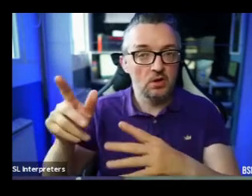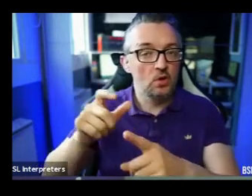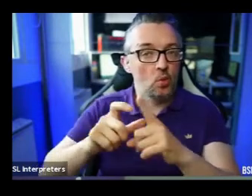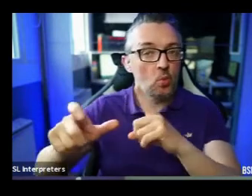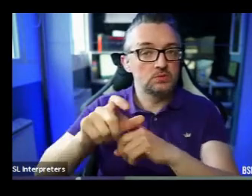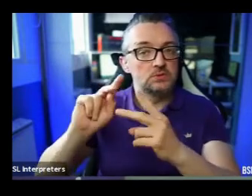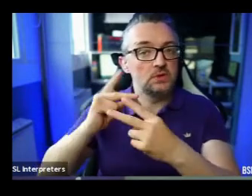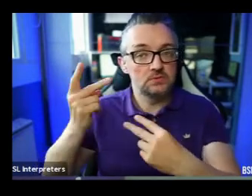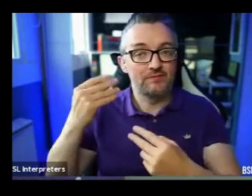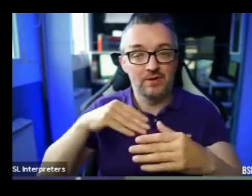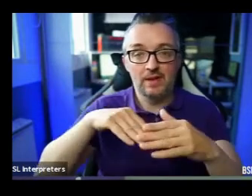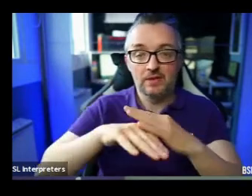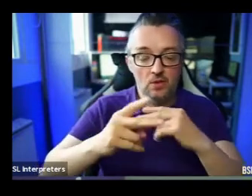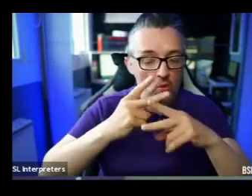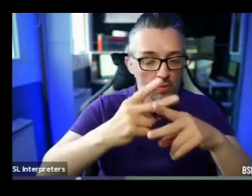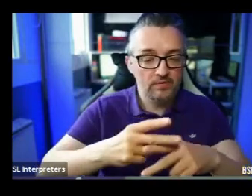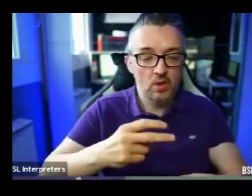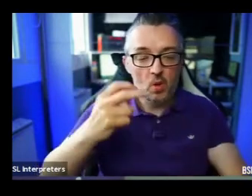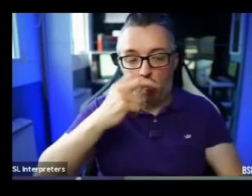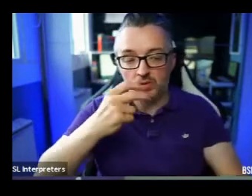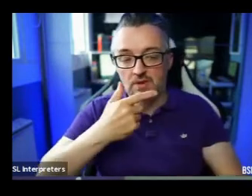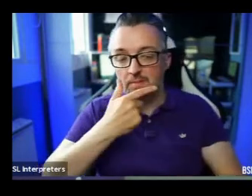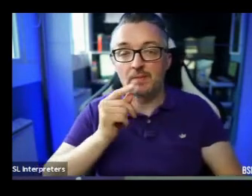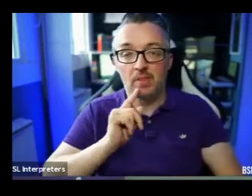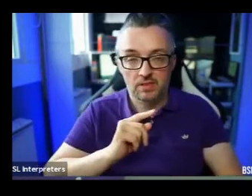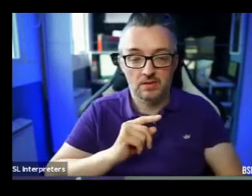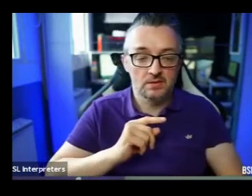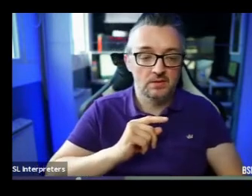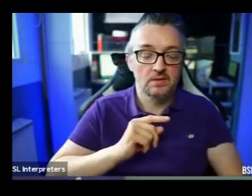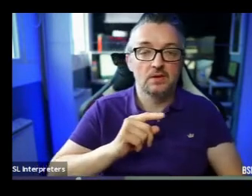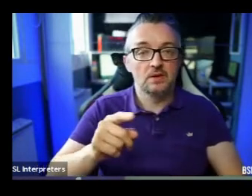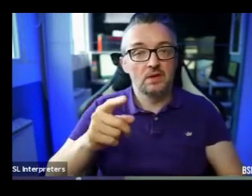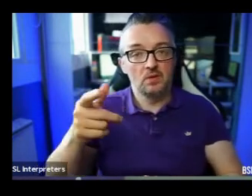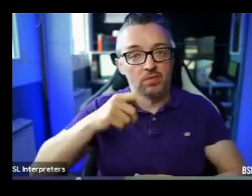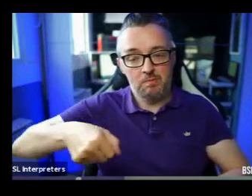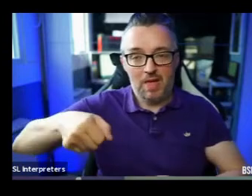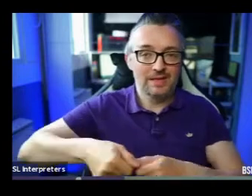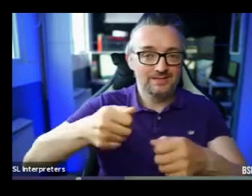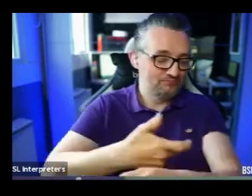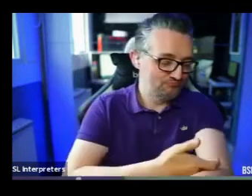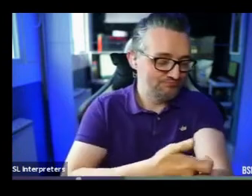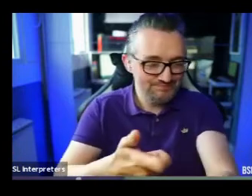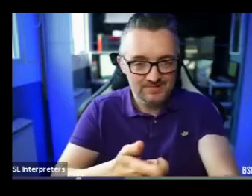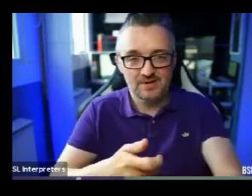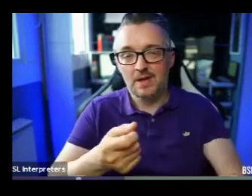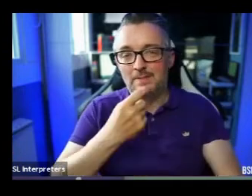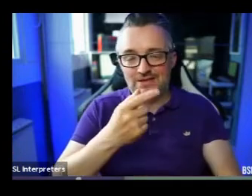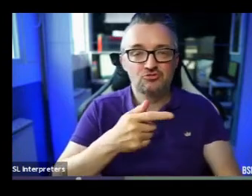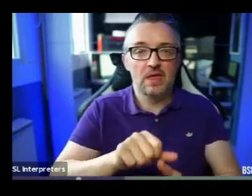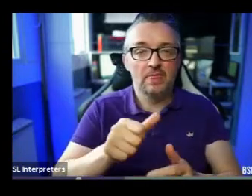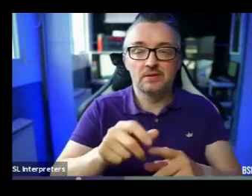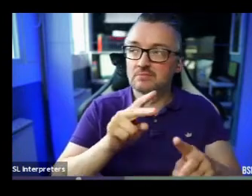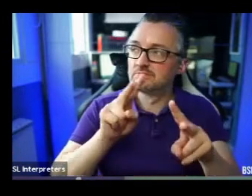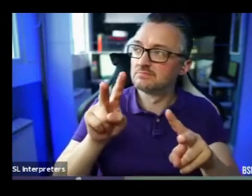Sarah Zanton, used to go in to take care of elderly people, and she would bring her bag and draw the blood and